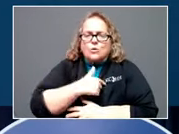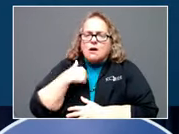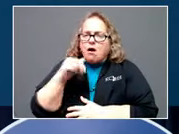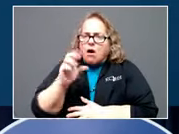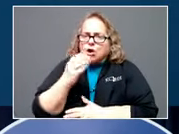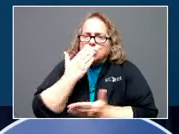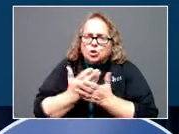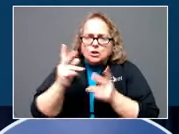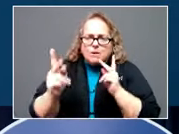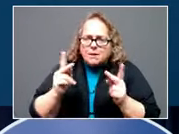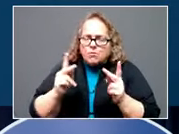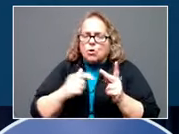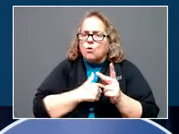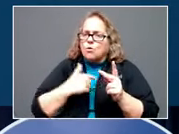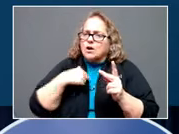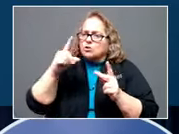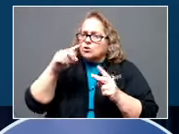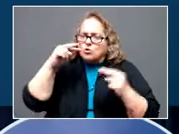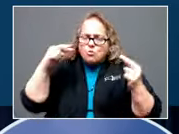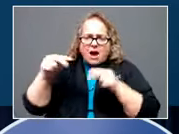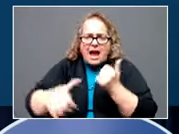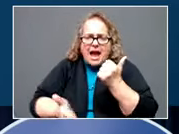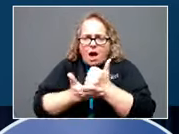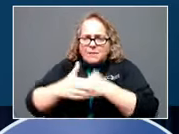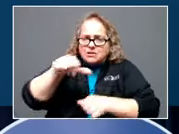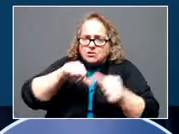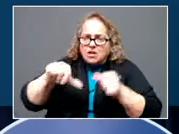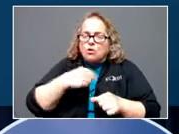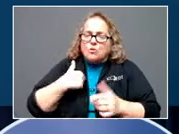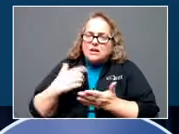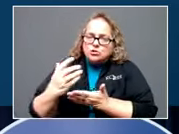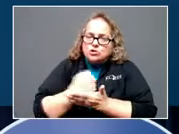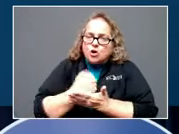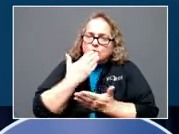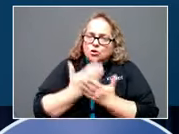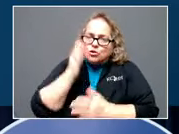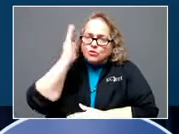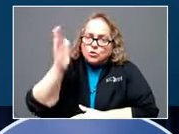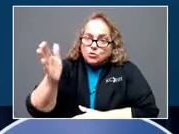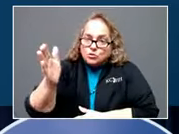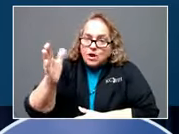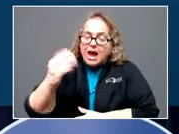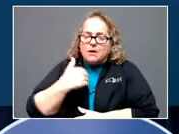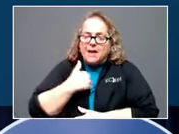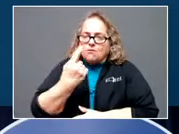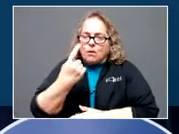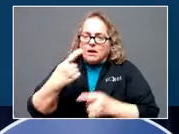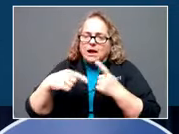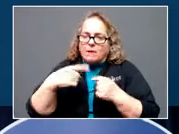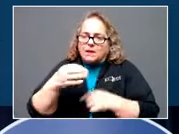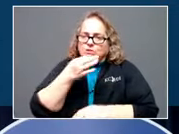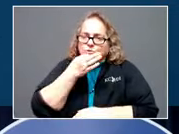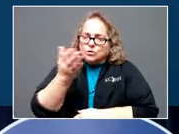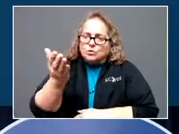for one another, and we deserve a good future, and we've got one coming up. Final plug, State of the